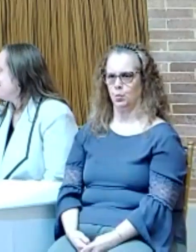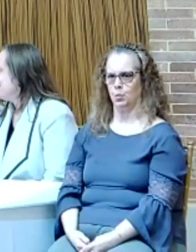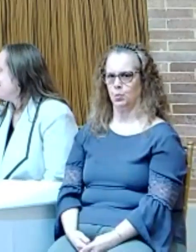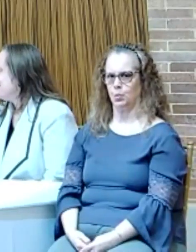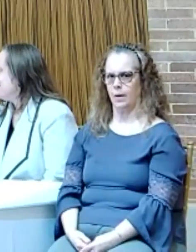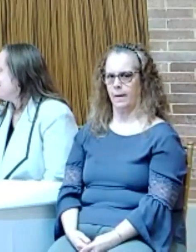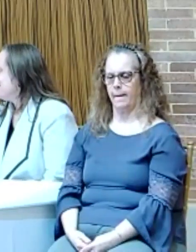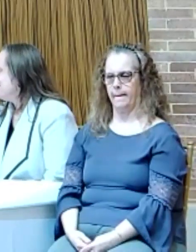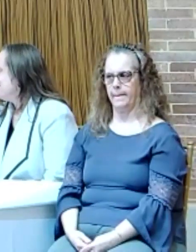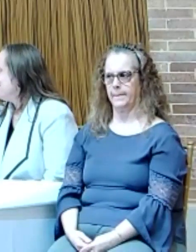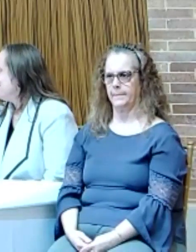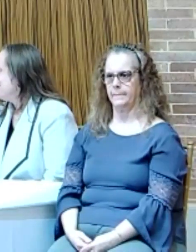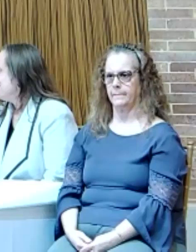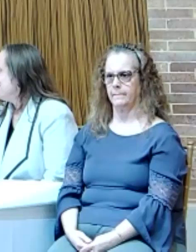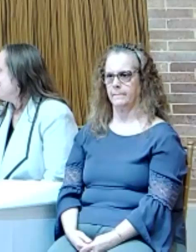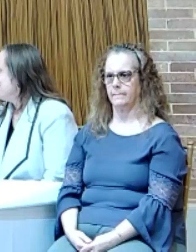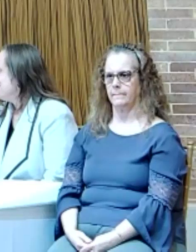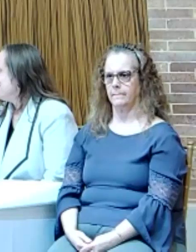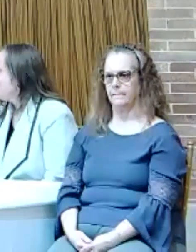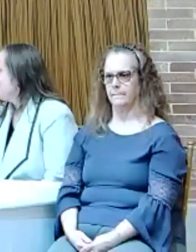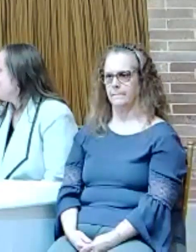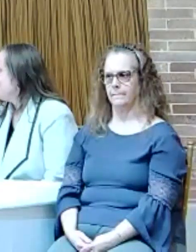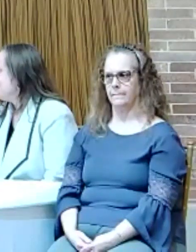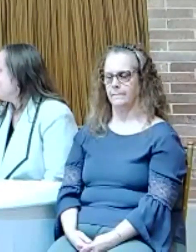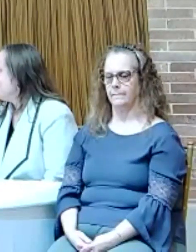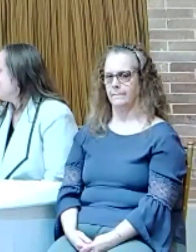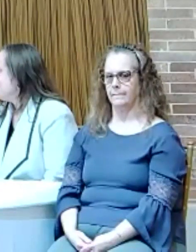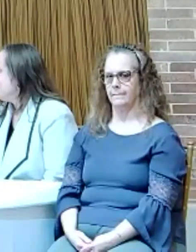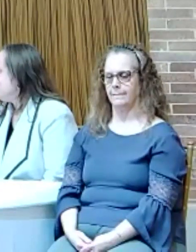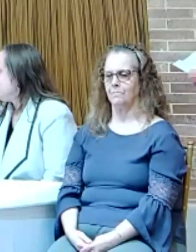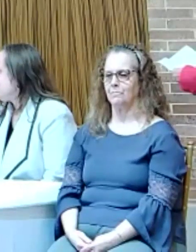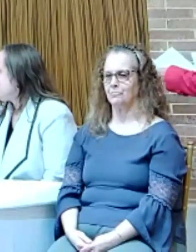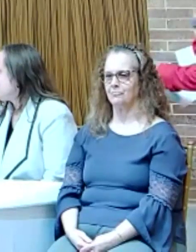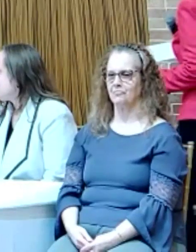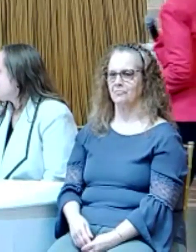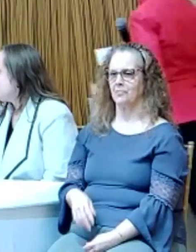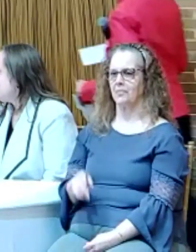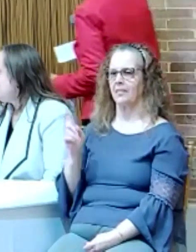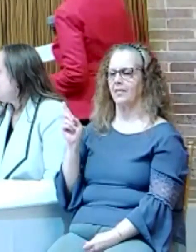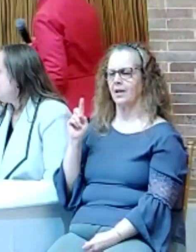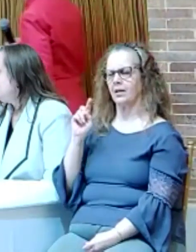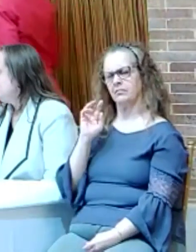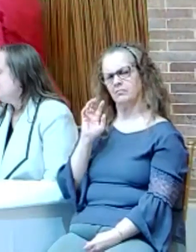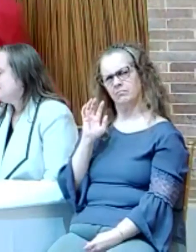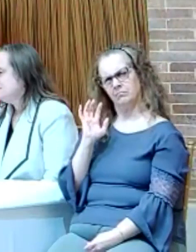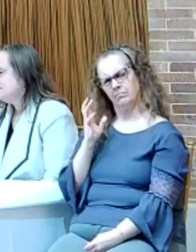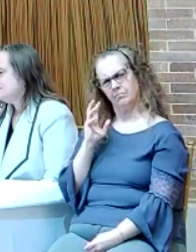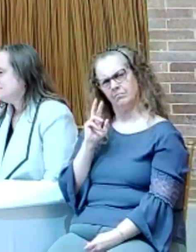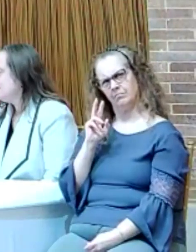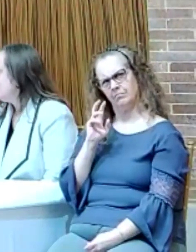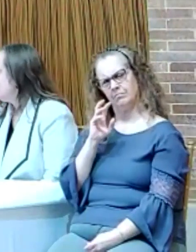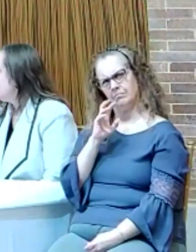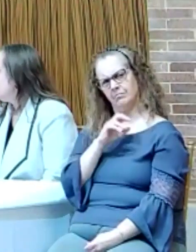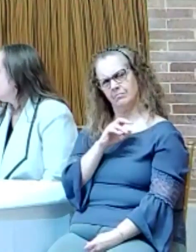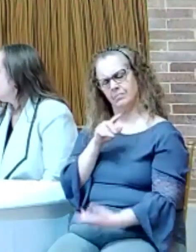recourse um I mean it seems like a very convoluted scenario to to manage from up